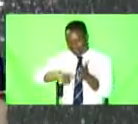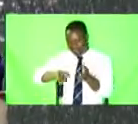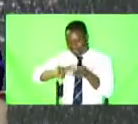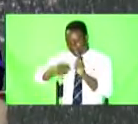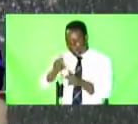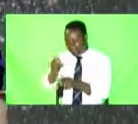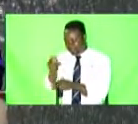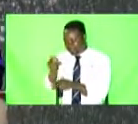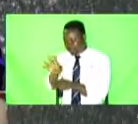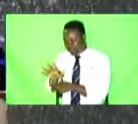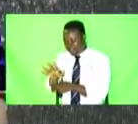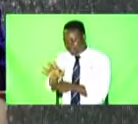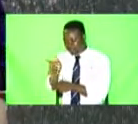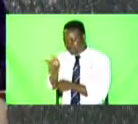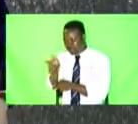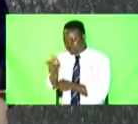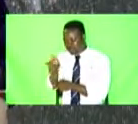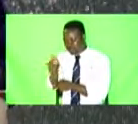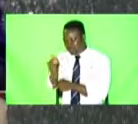26 again.